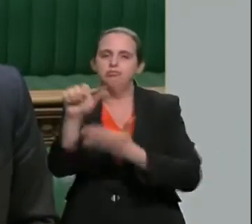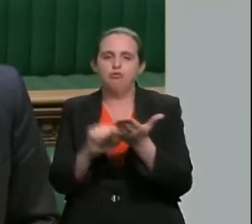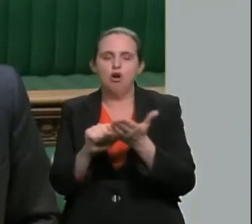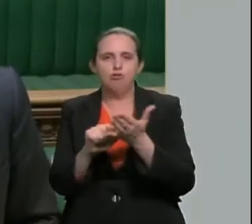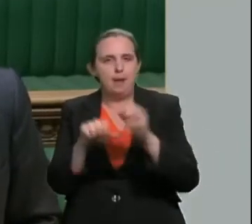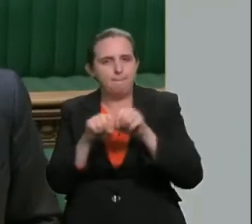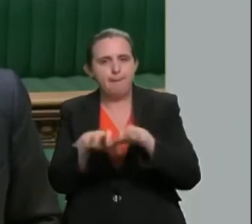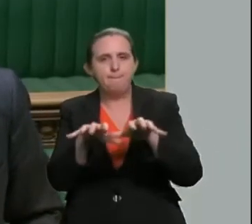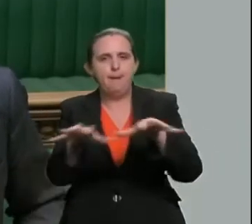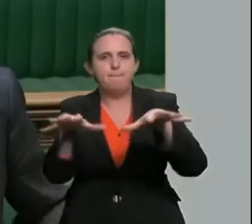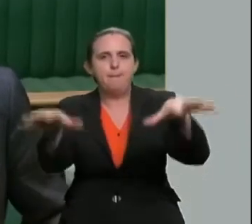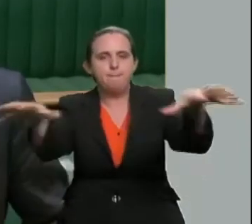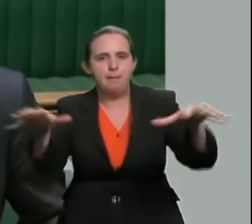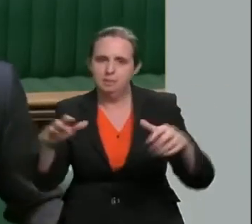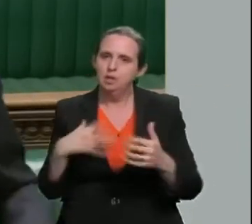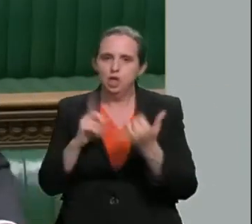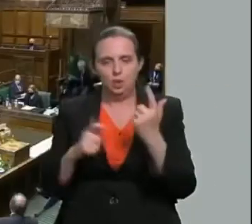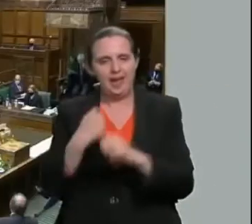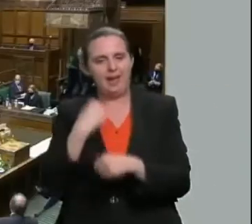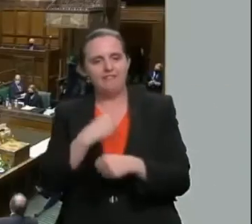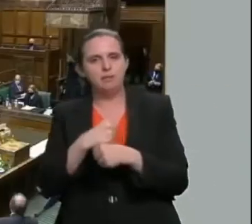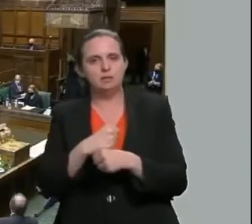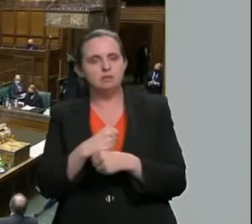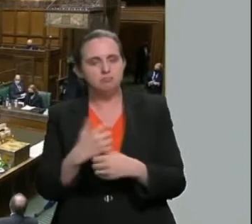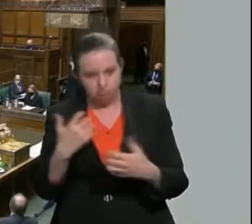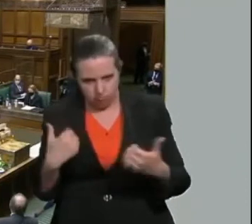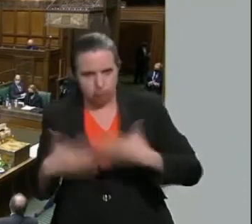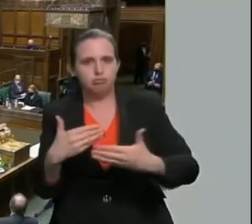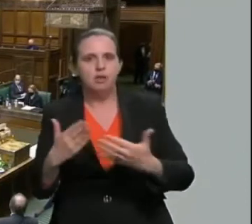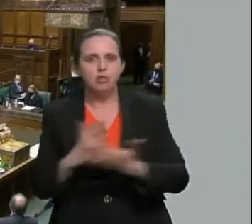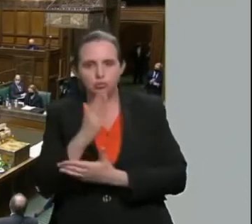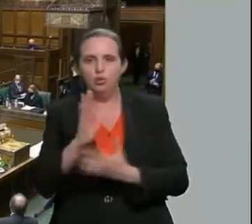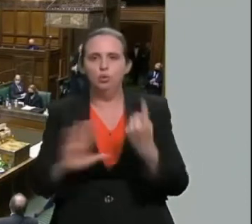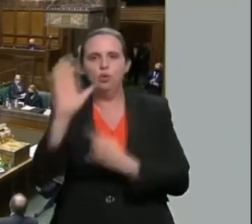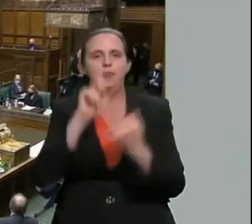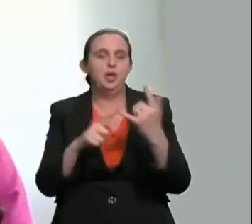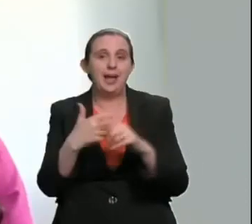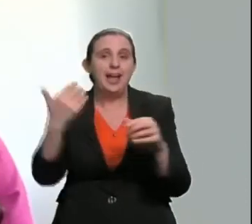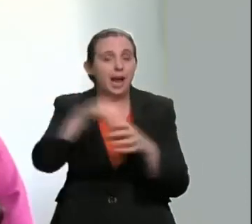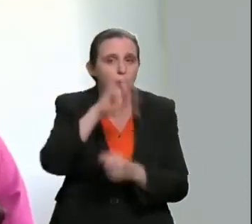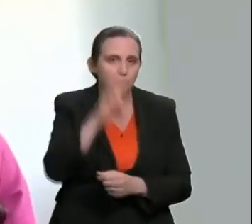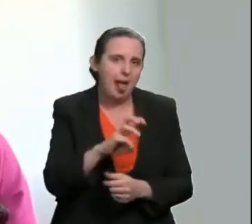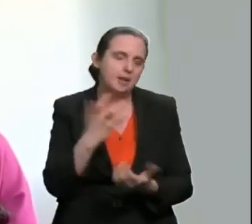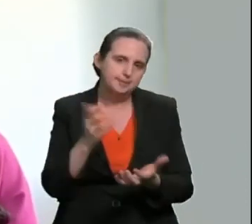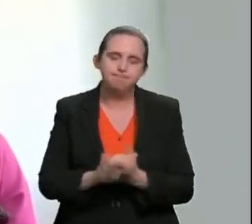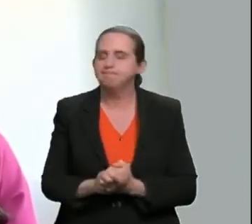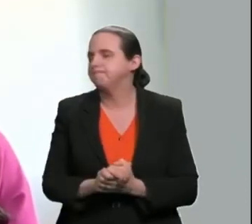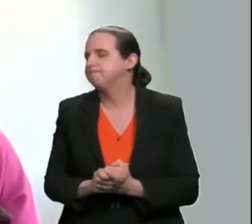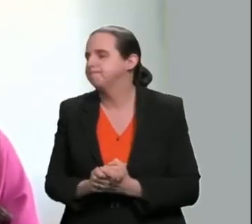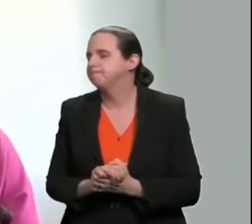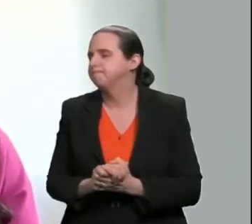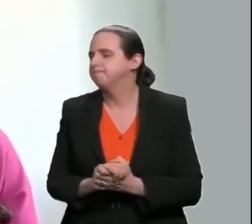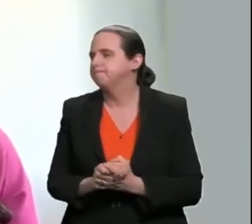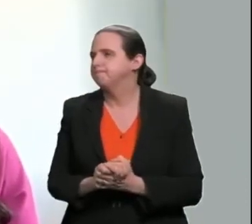doing in Wales and across the country. Let's head to the West Midlands with Nicola Richards. Nicola. Thank you, Mr.